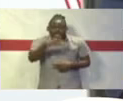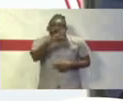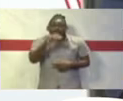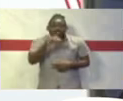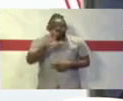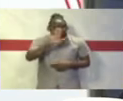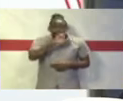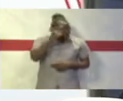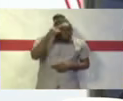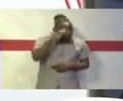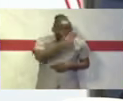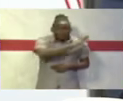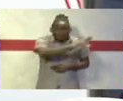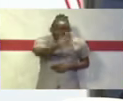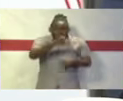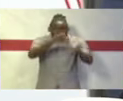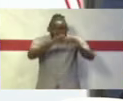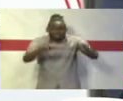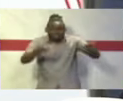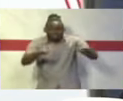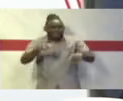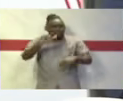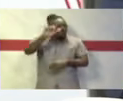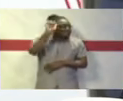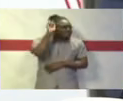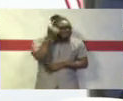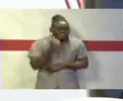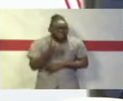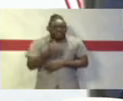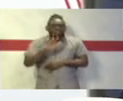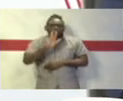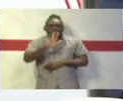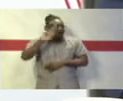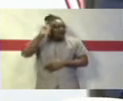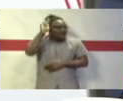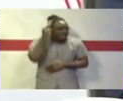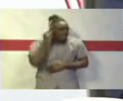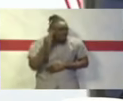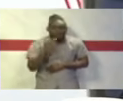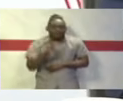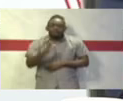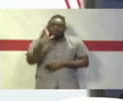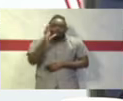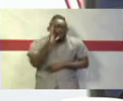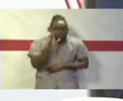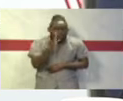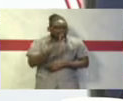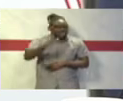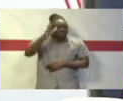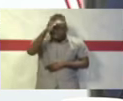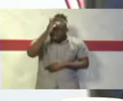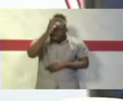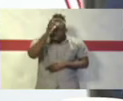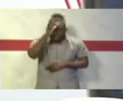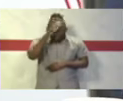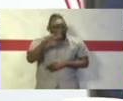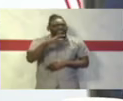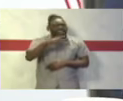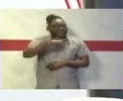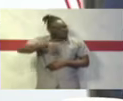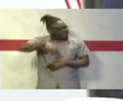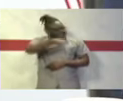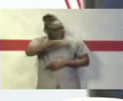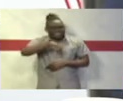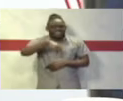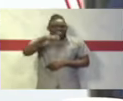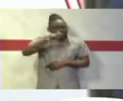your auntie, for your uncle, your mommy, your daddy, they need you around.